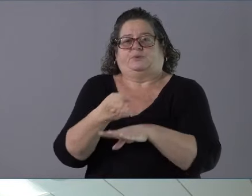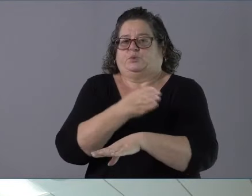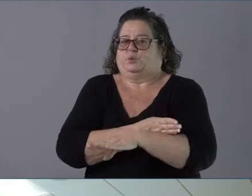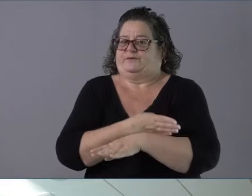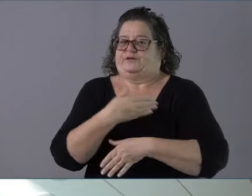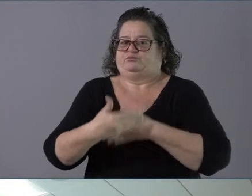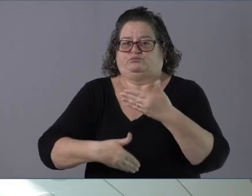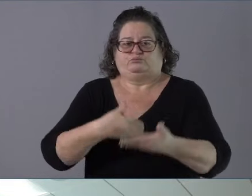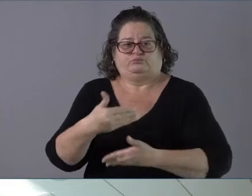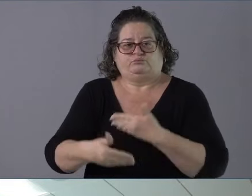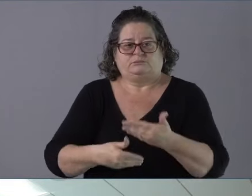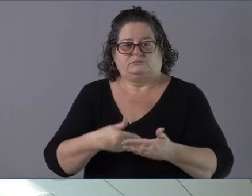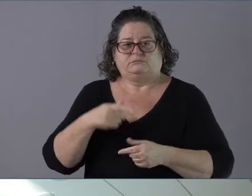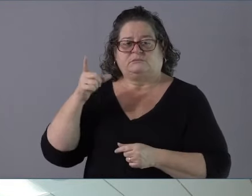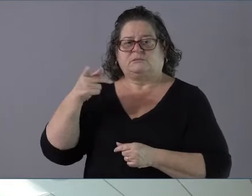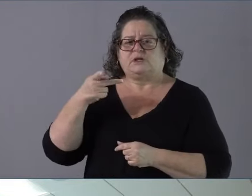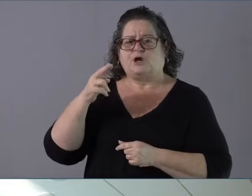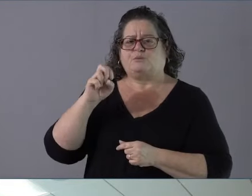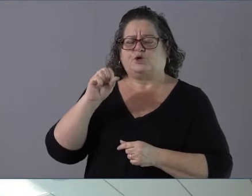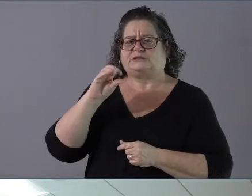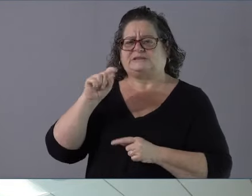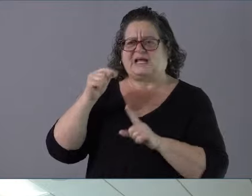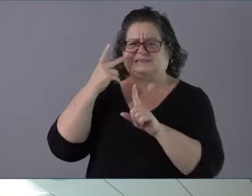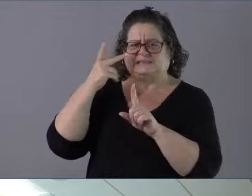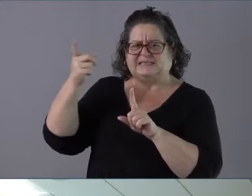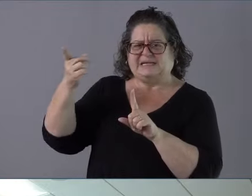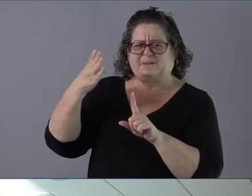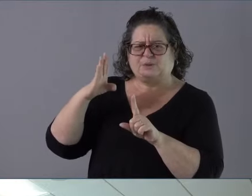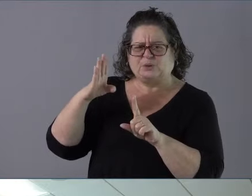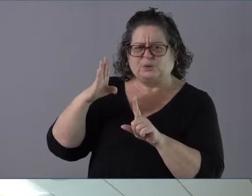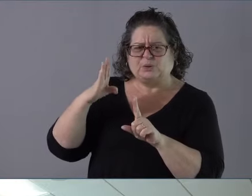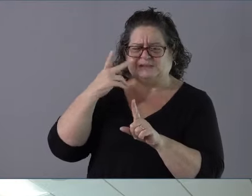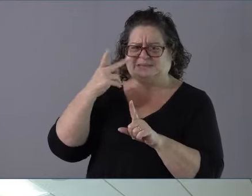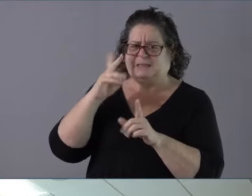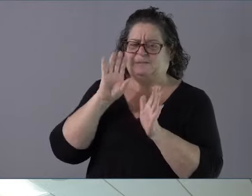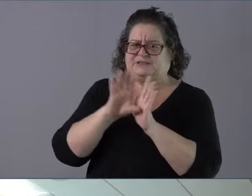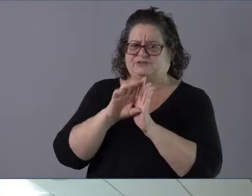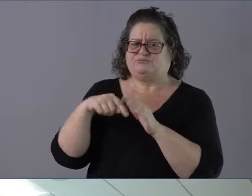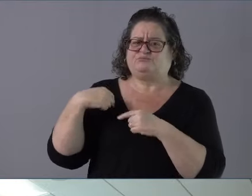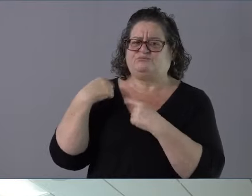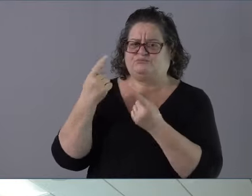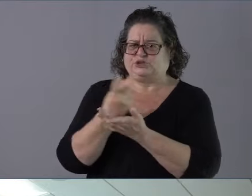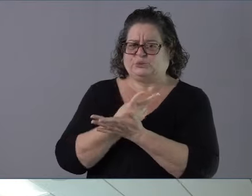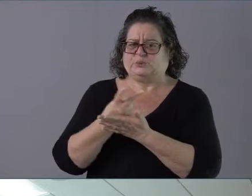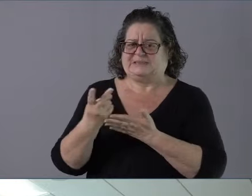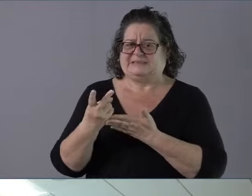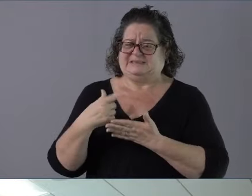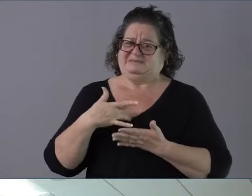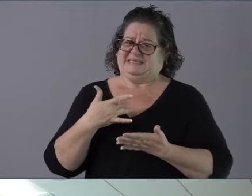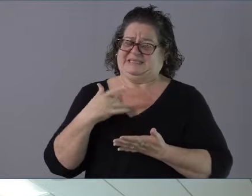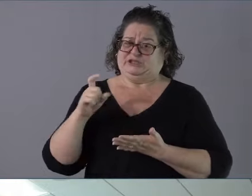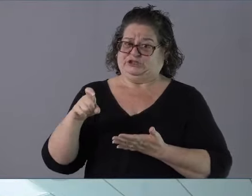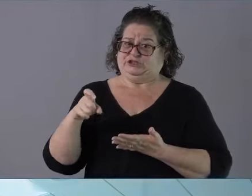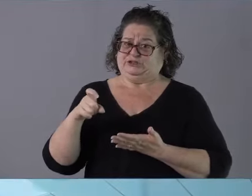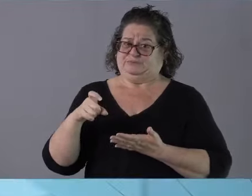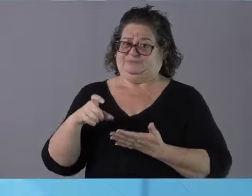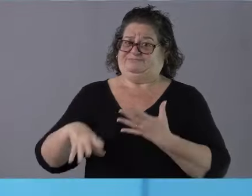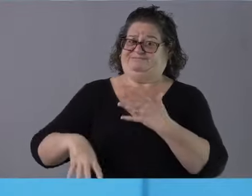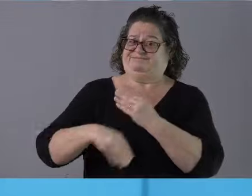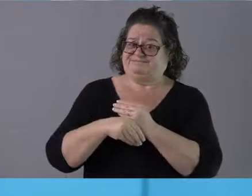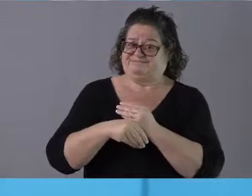the images yourself over the last 2 weeks, does that give you pause that maybe you should take that additional step of like a statewide mask ordinance? I want to see